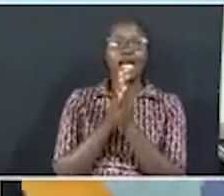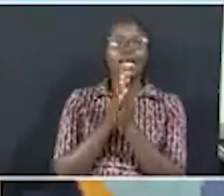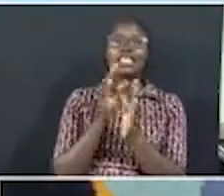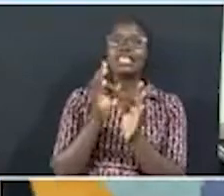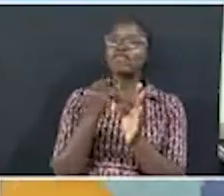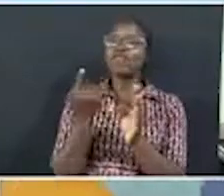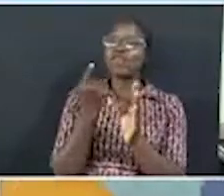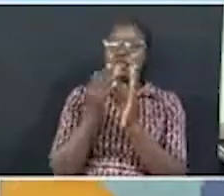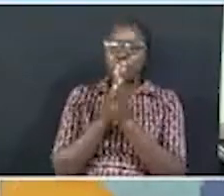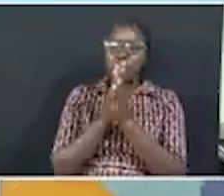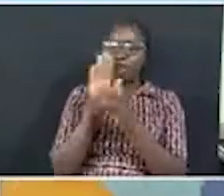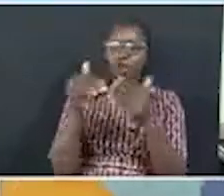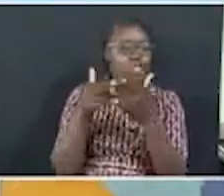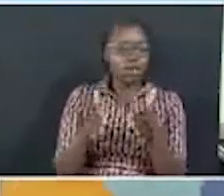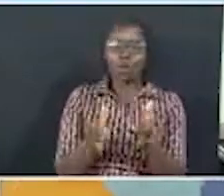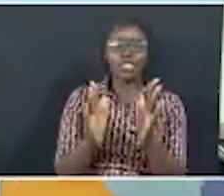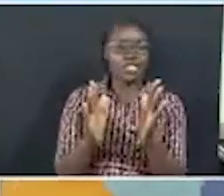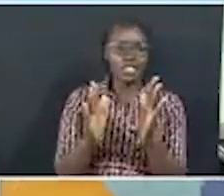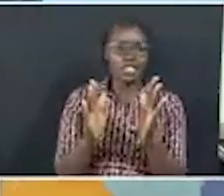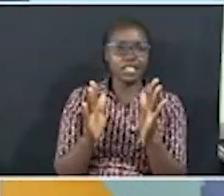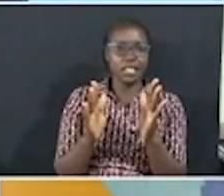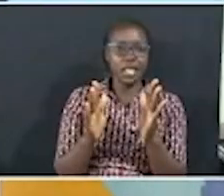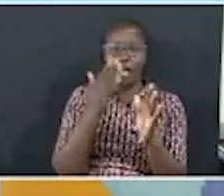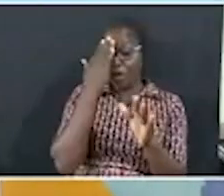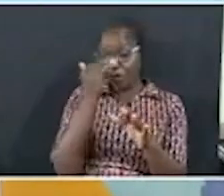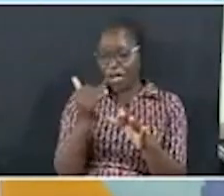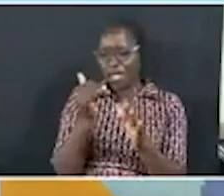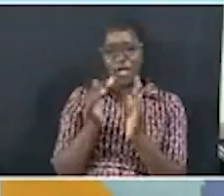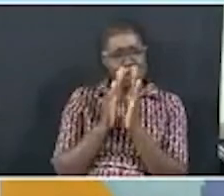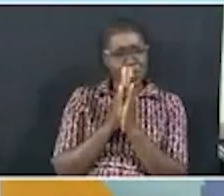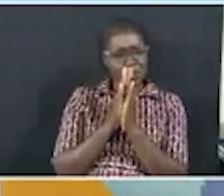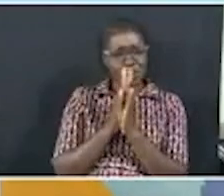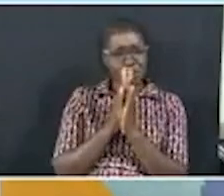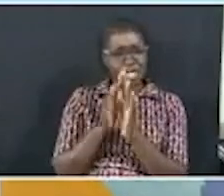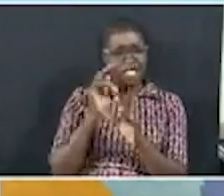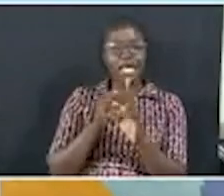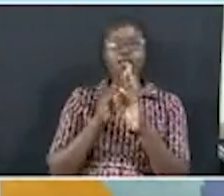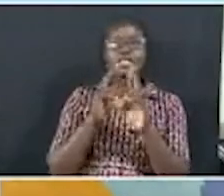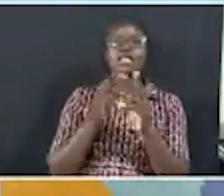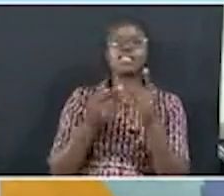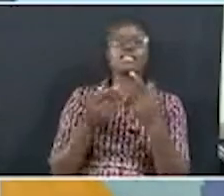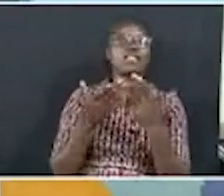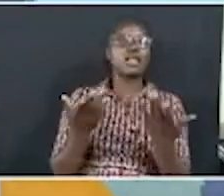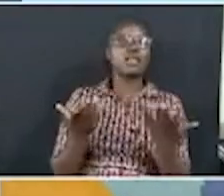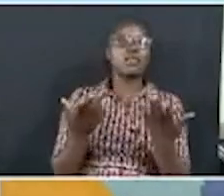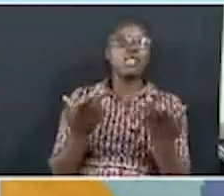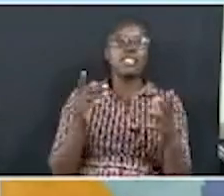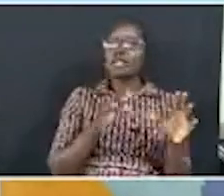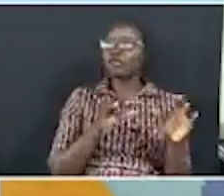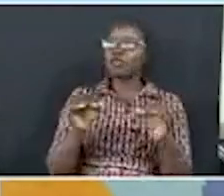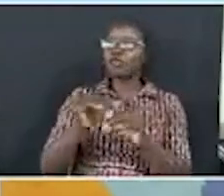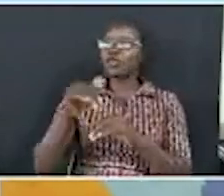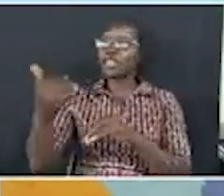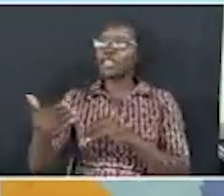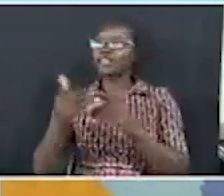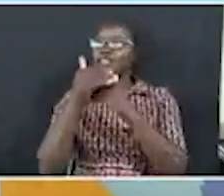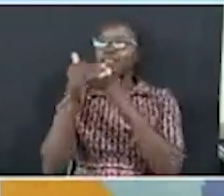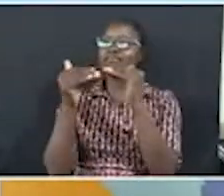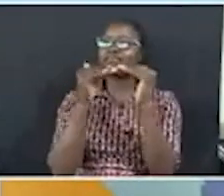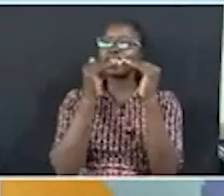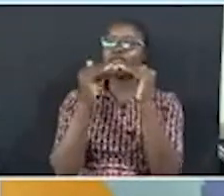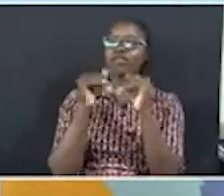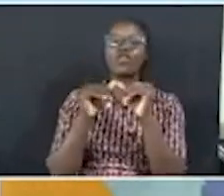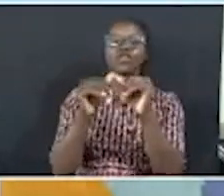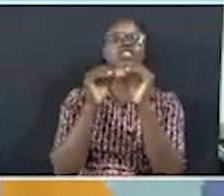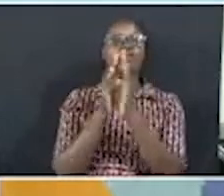you will pray. In what manner? All the way. Because you pray when results come, when you move on to the next level,